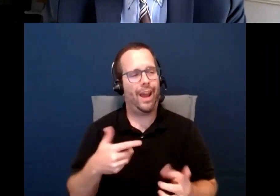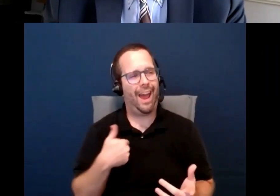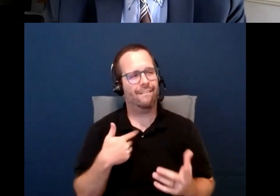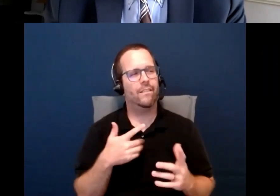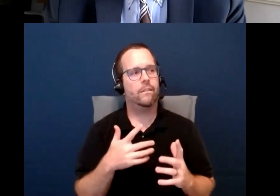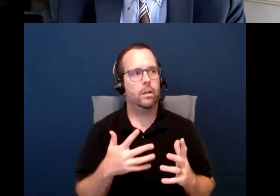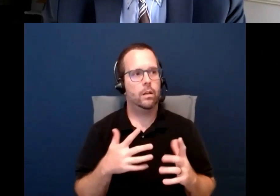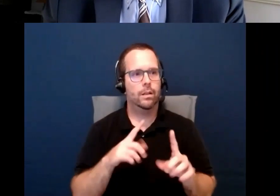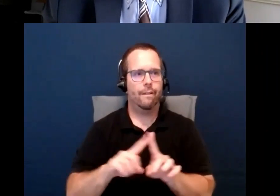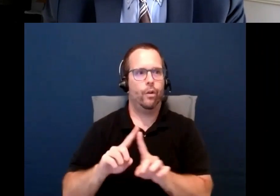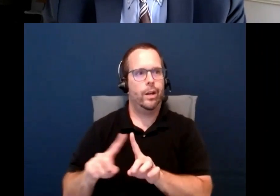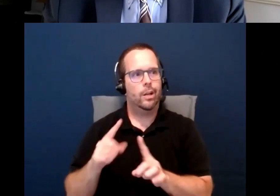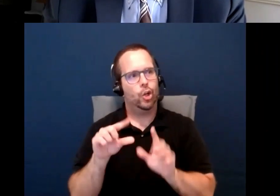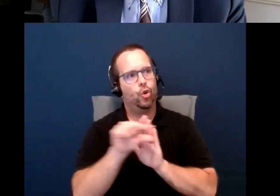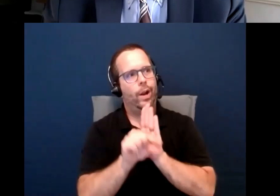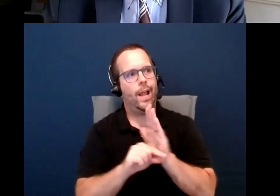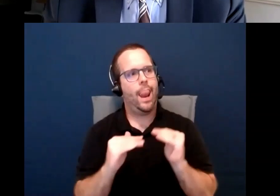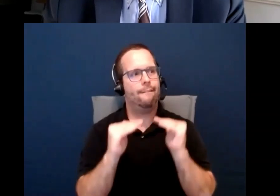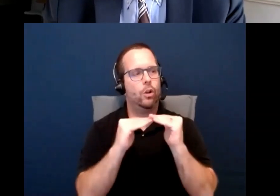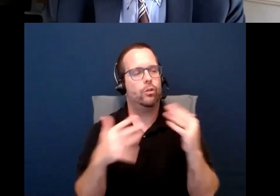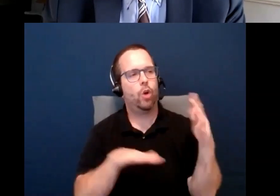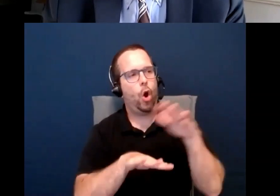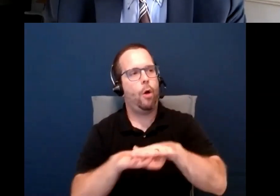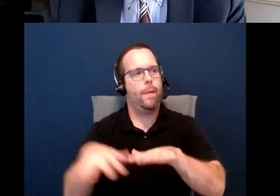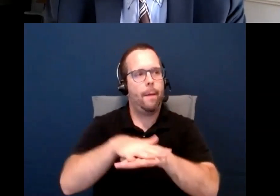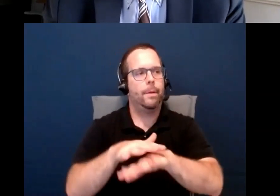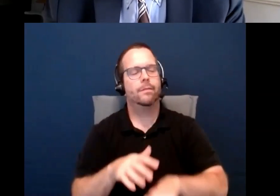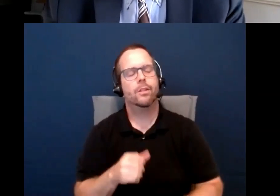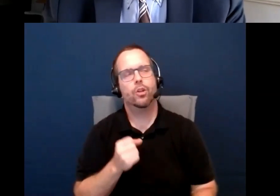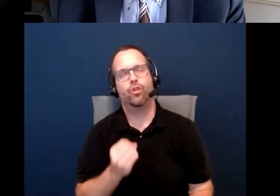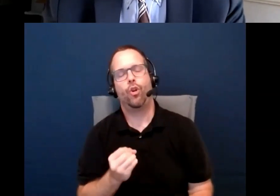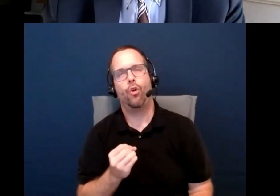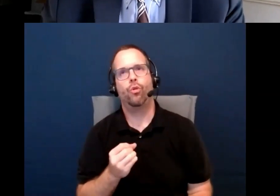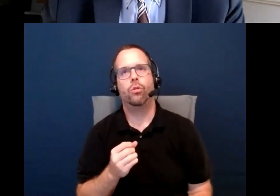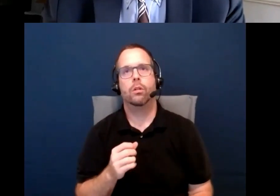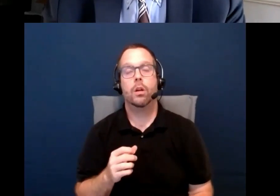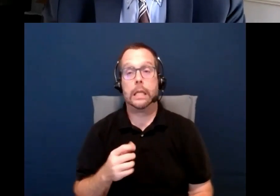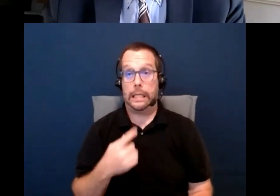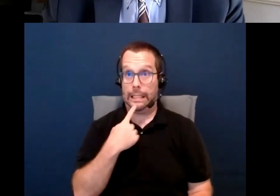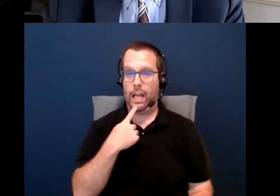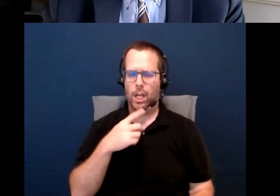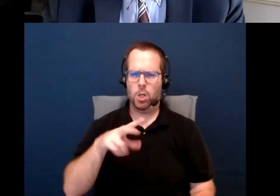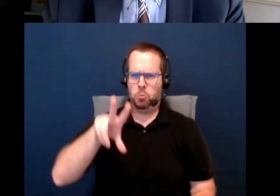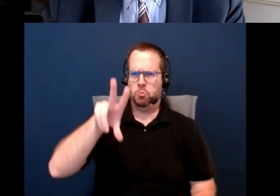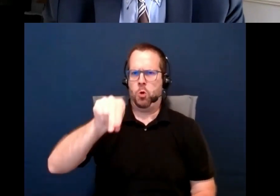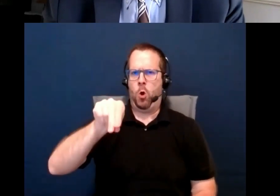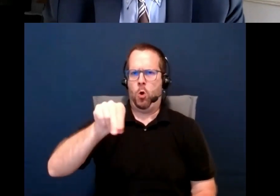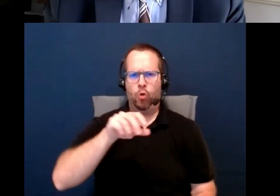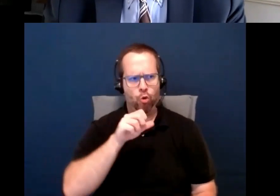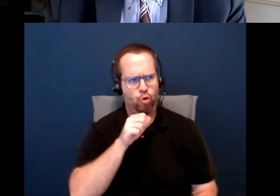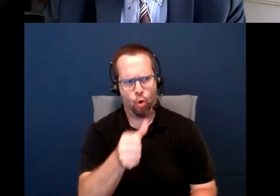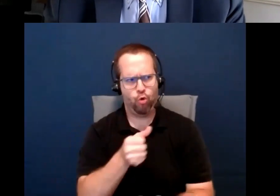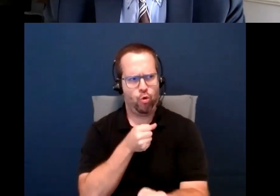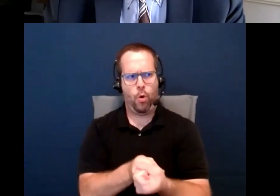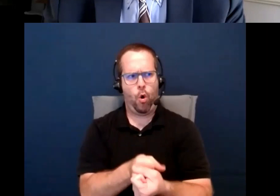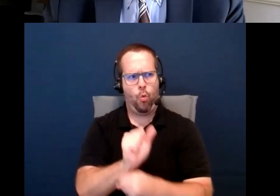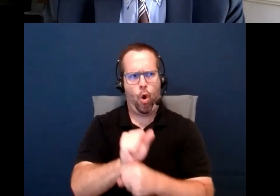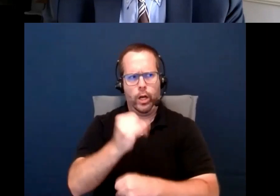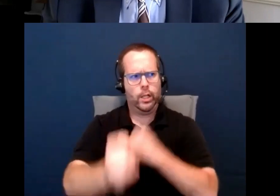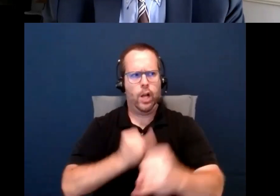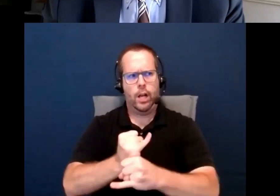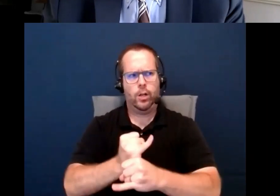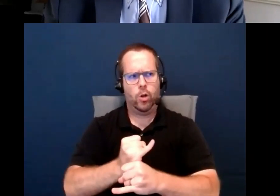So there is no kind of, well, no, we don't support work that is international.